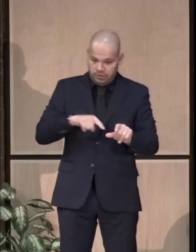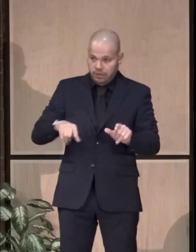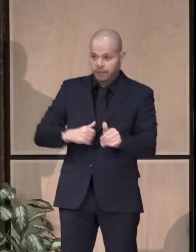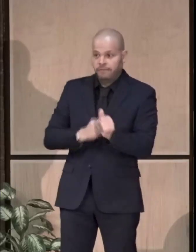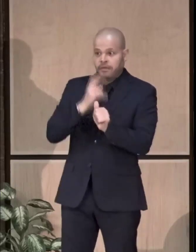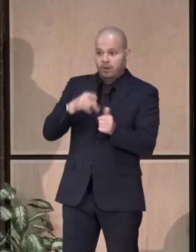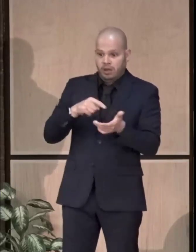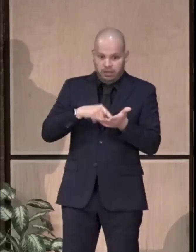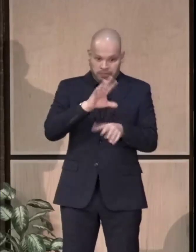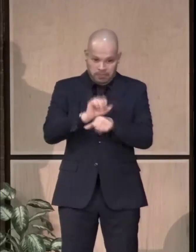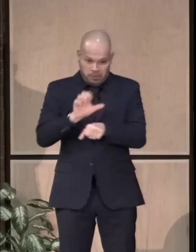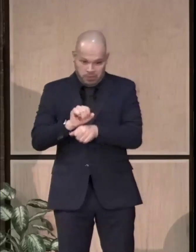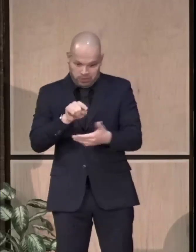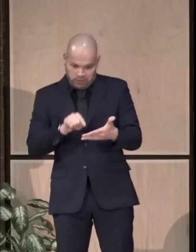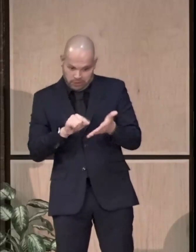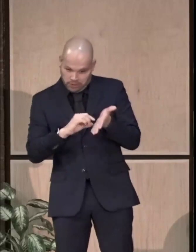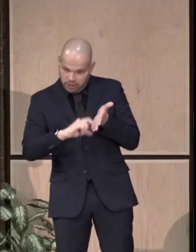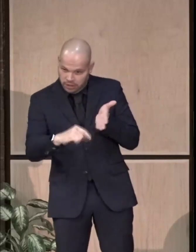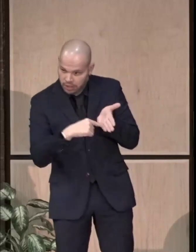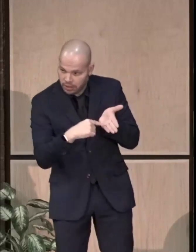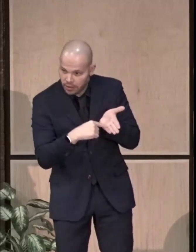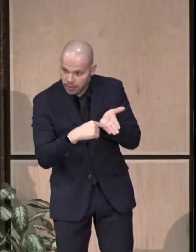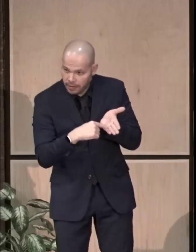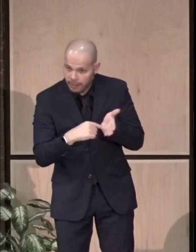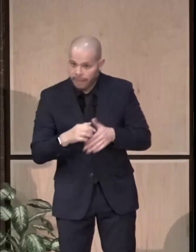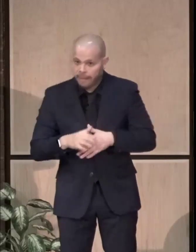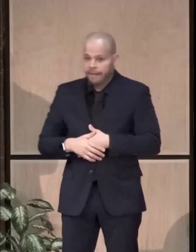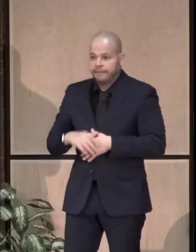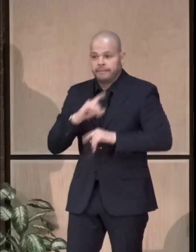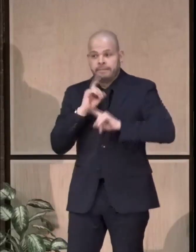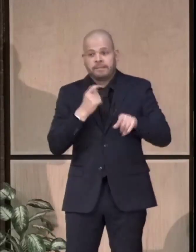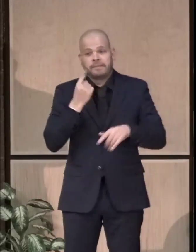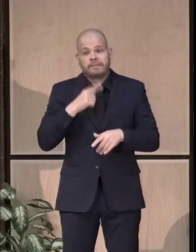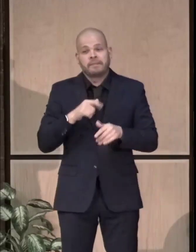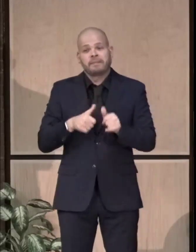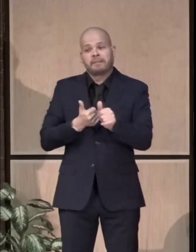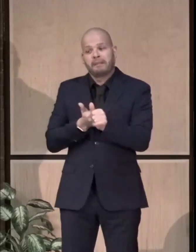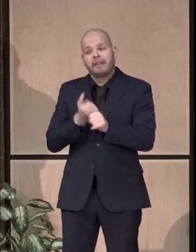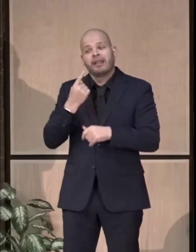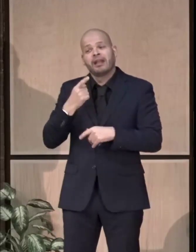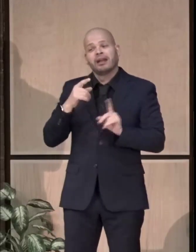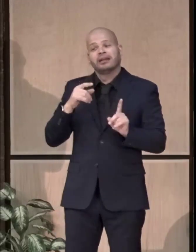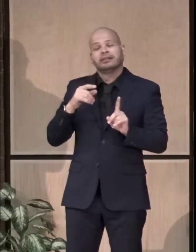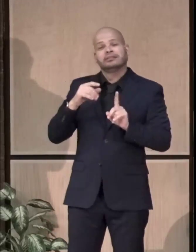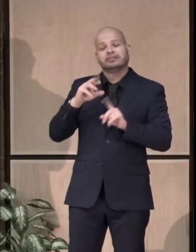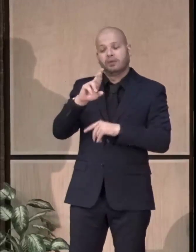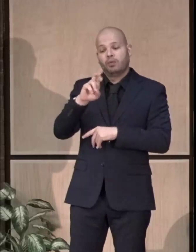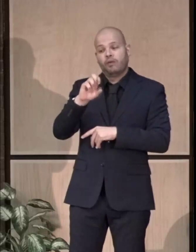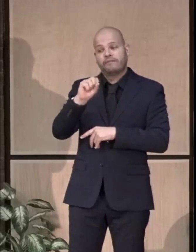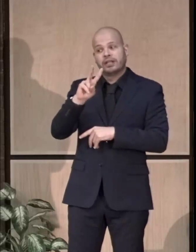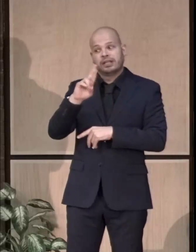As a Army Reserve officer, it is difficult. This form comes from an active